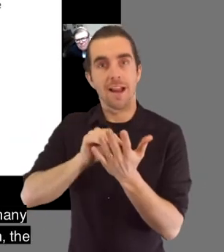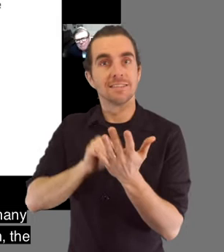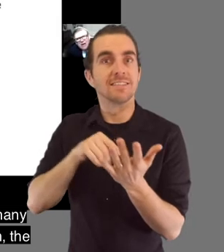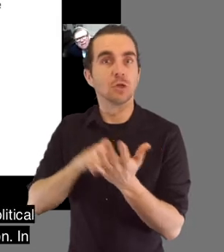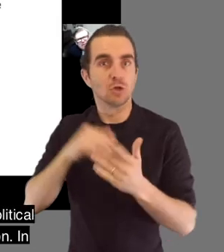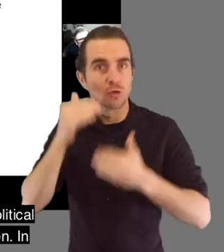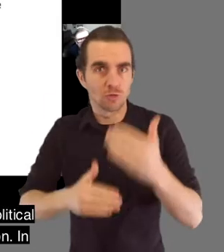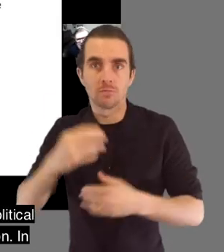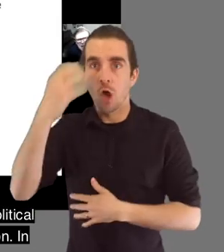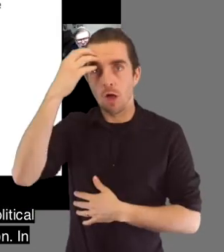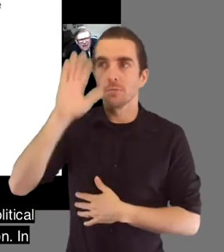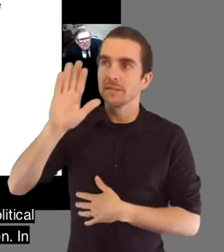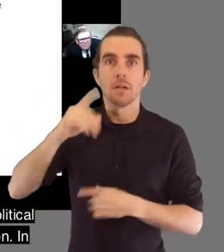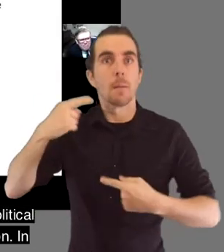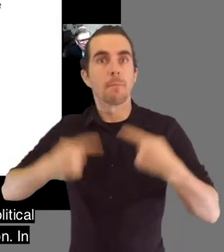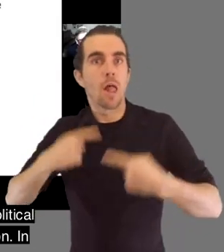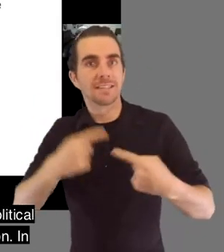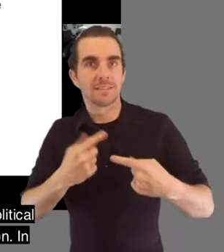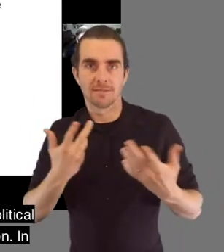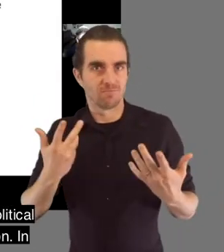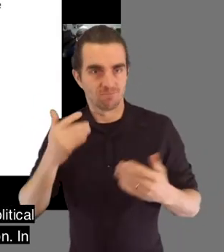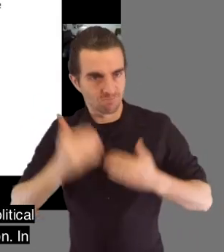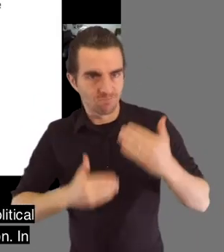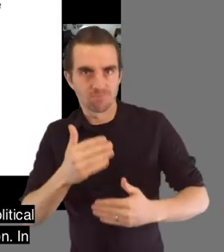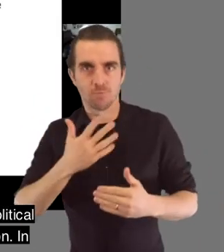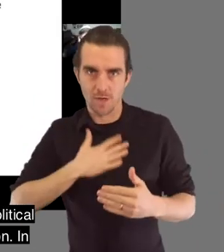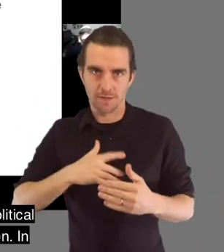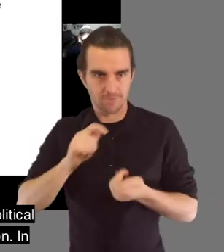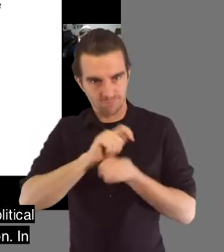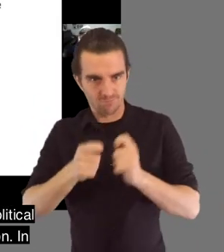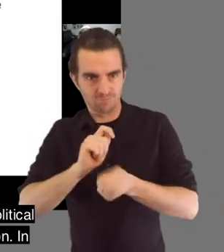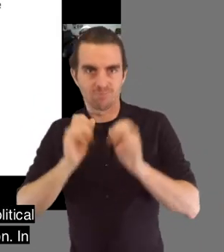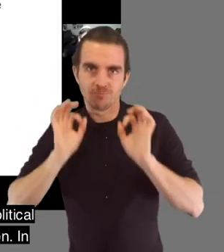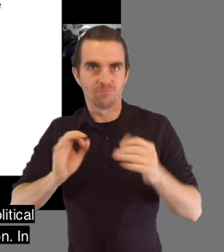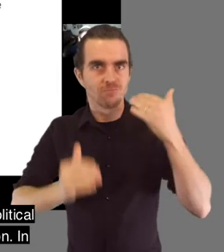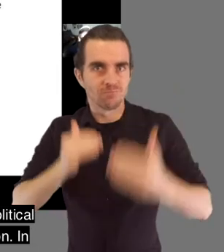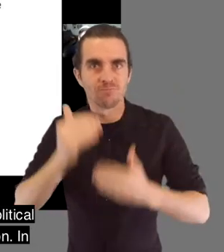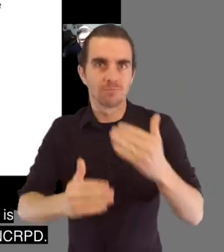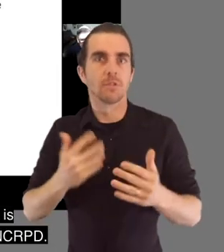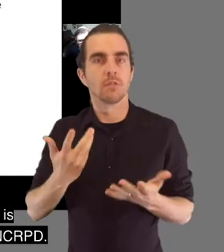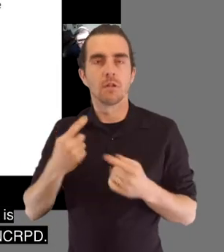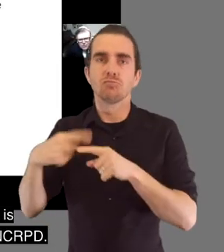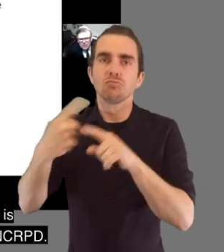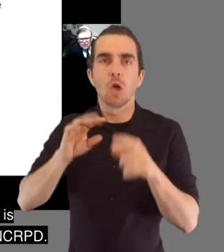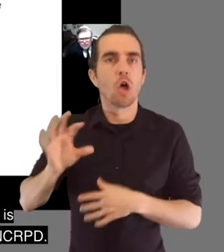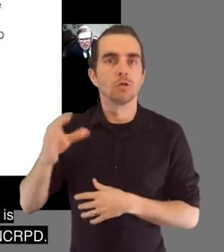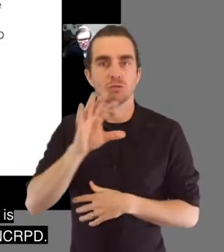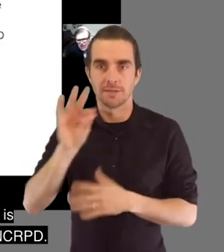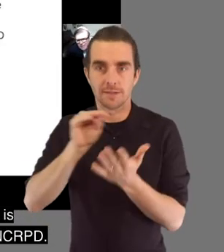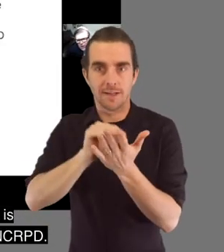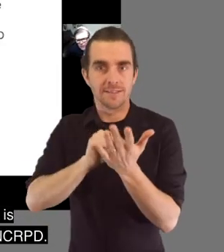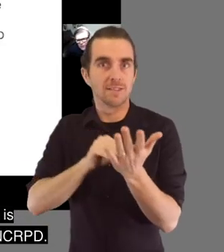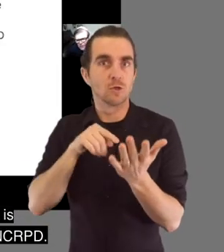legislation, the governments lack the political will to enforce the implementation. In other countries, the legislation